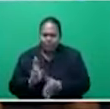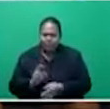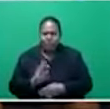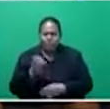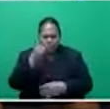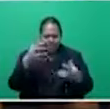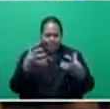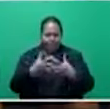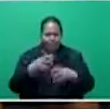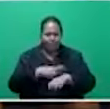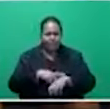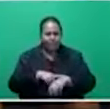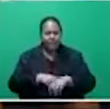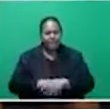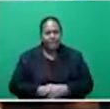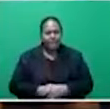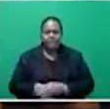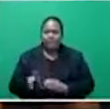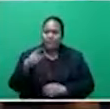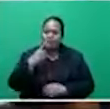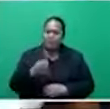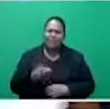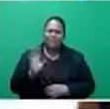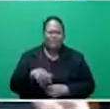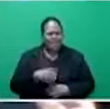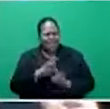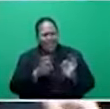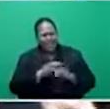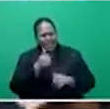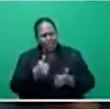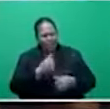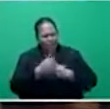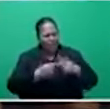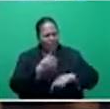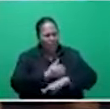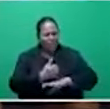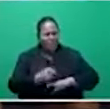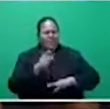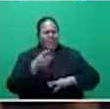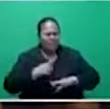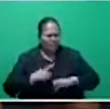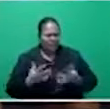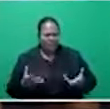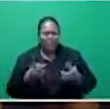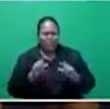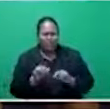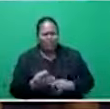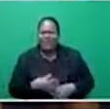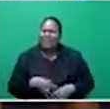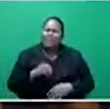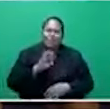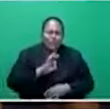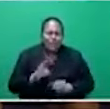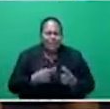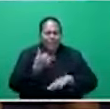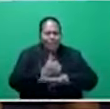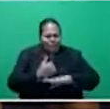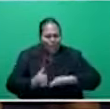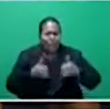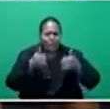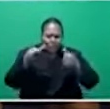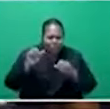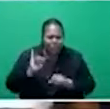you know, she said, oh, because nothing is good with the government and therefore that's why they have to do this. It's not about government being bad or good or not right or wrong. It's